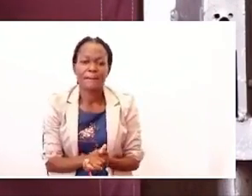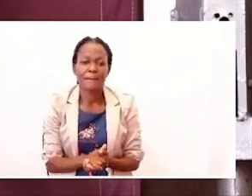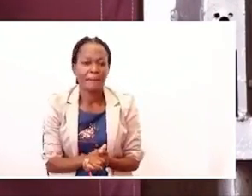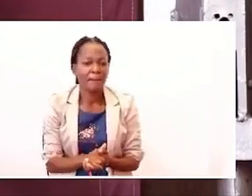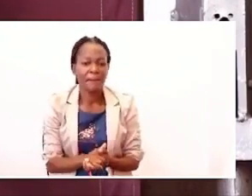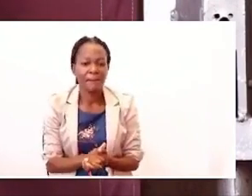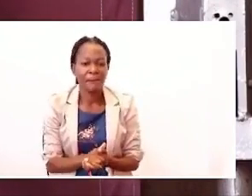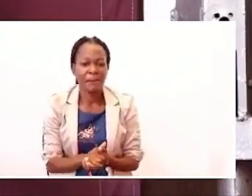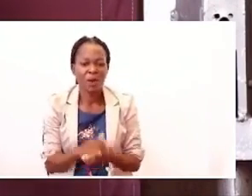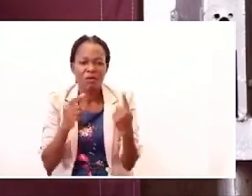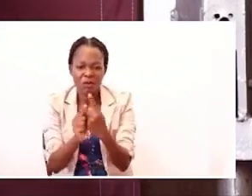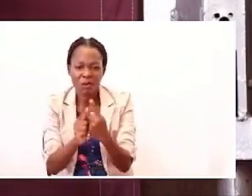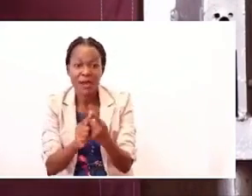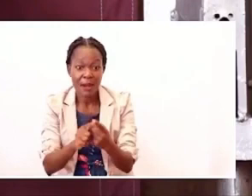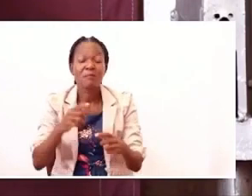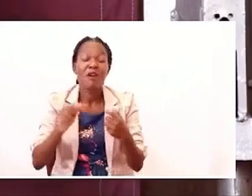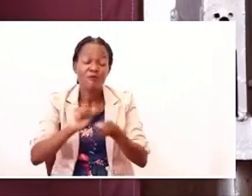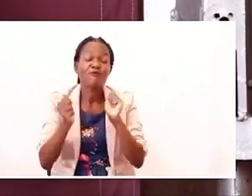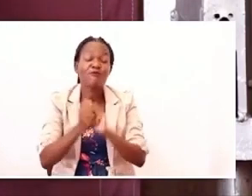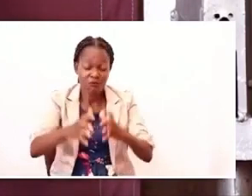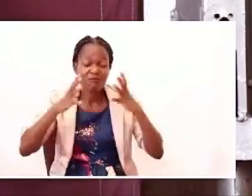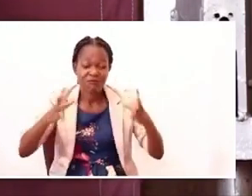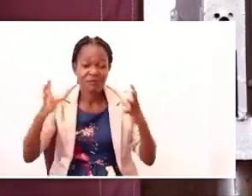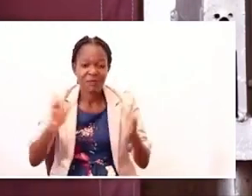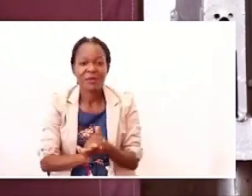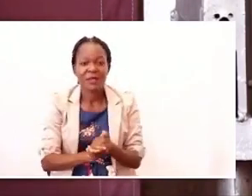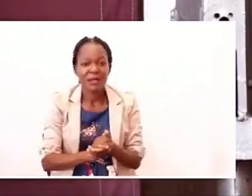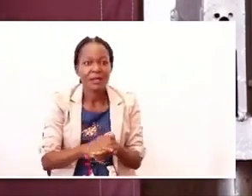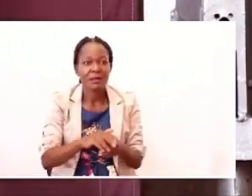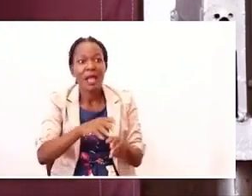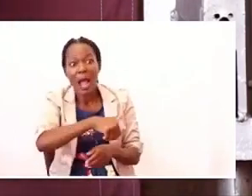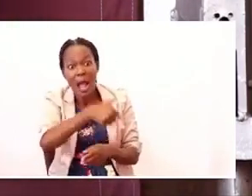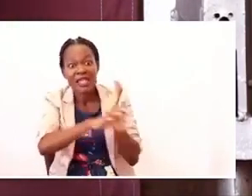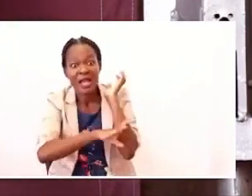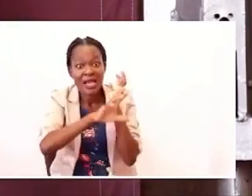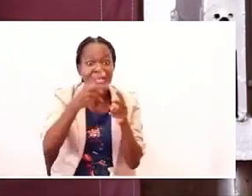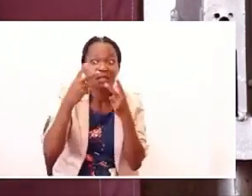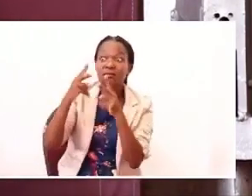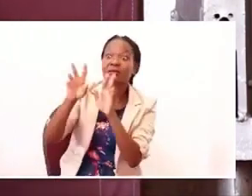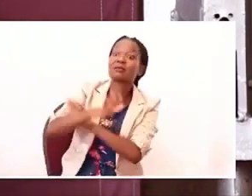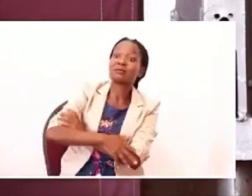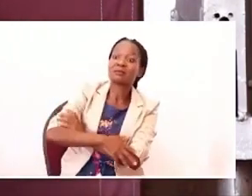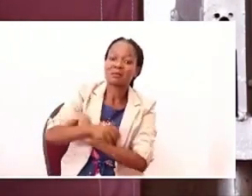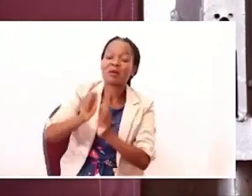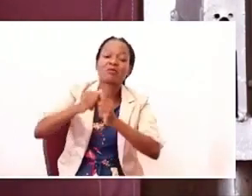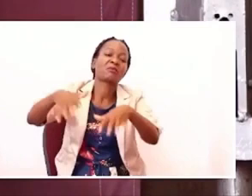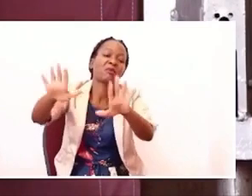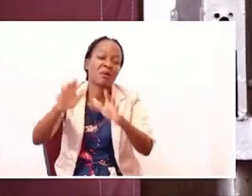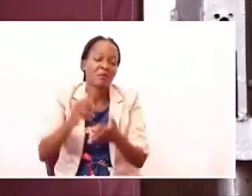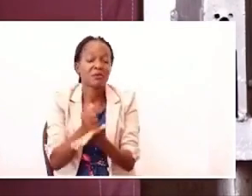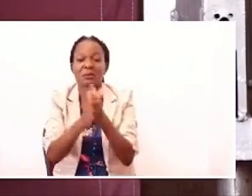have actually faced dire consequences, and the rest of Africa has sat back and watched them as they suffer.